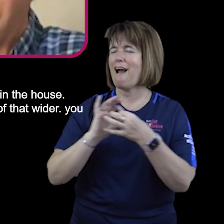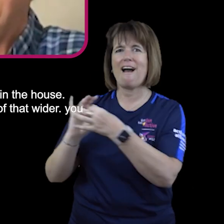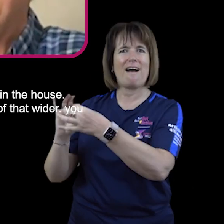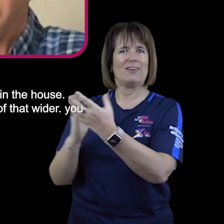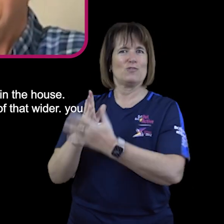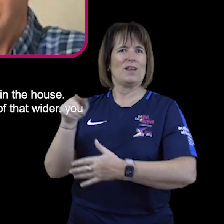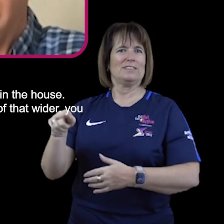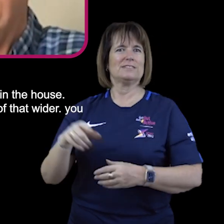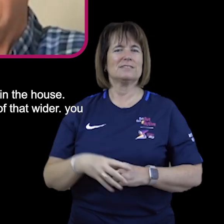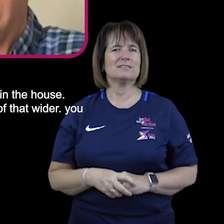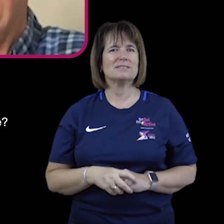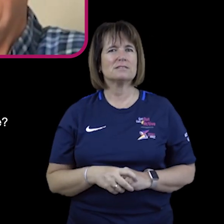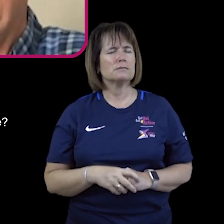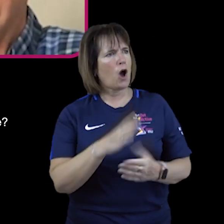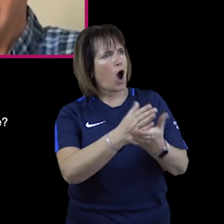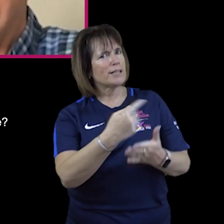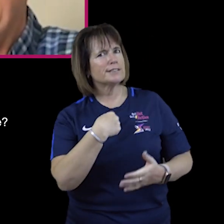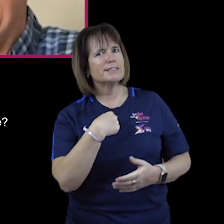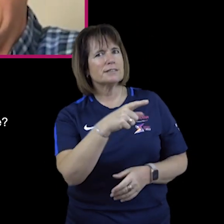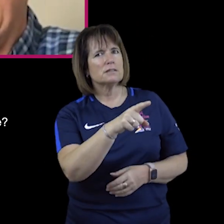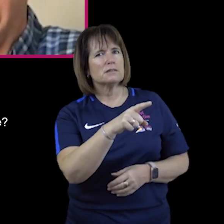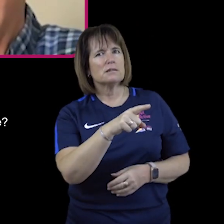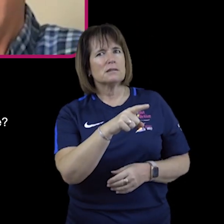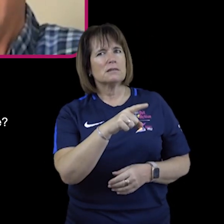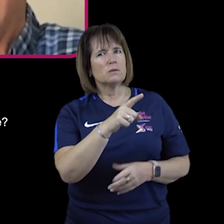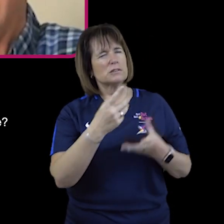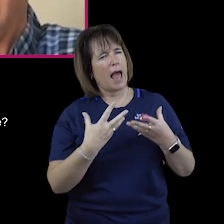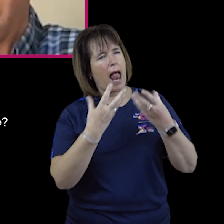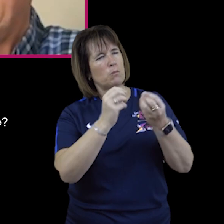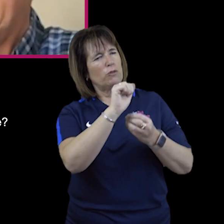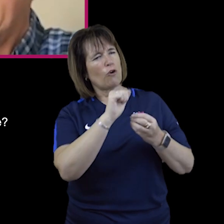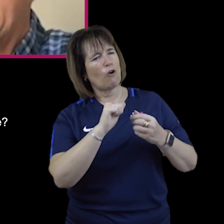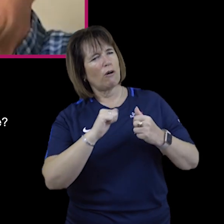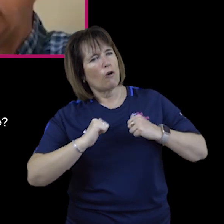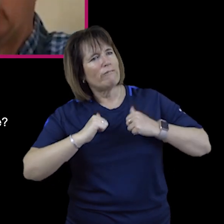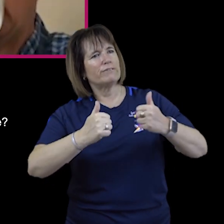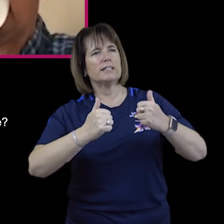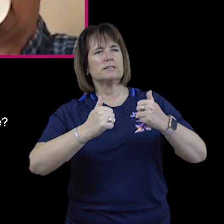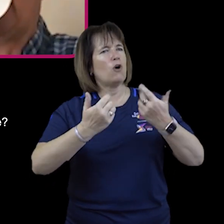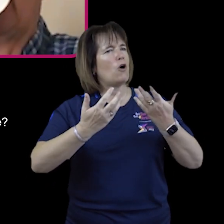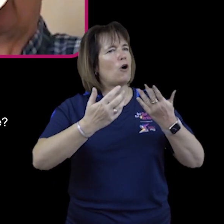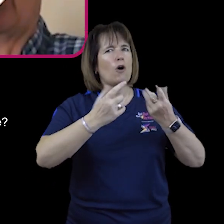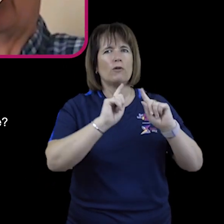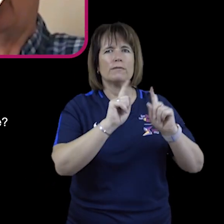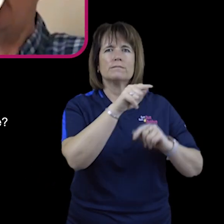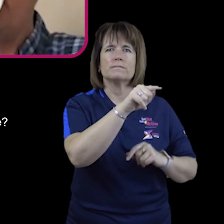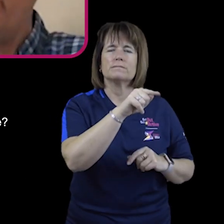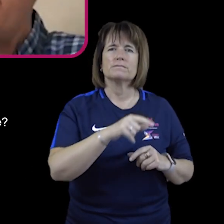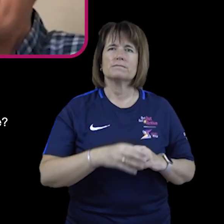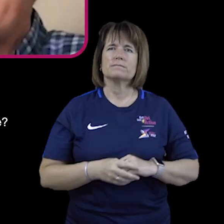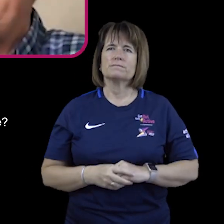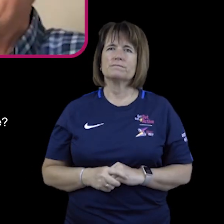Salisbury community that you never met before. And be honest with me, Andy. How would you say it's helped you with your